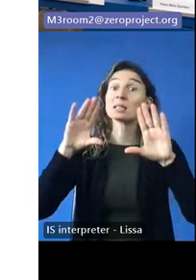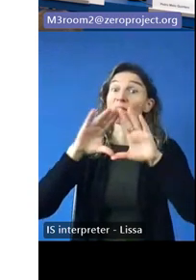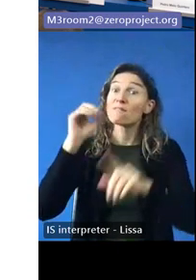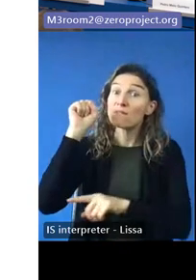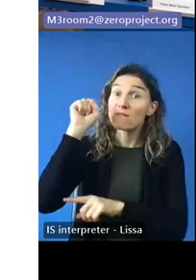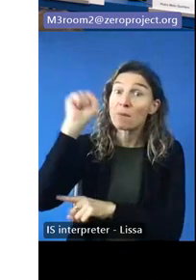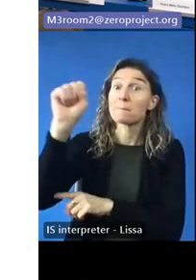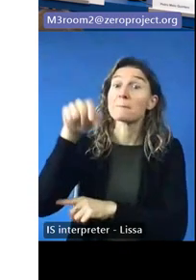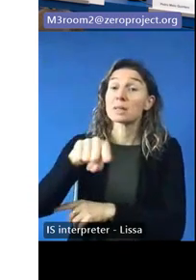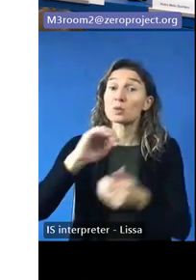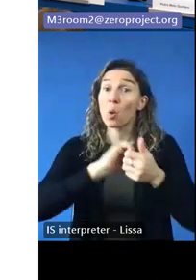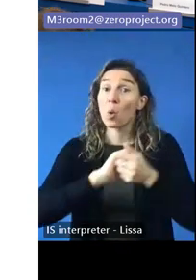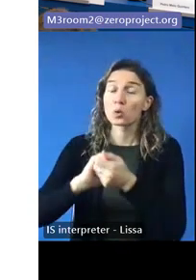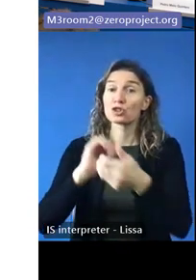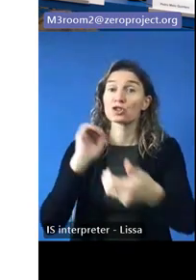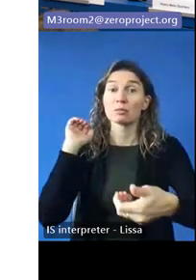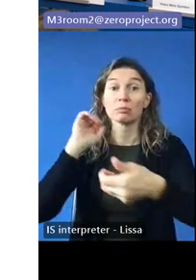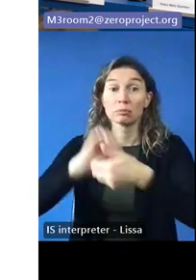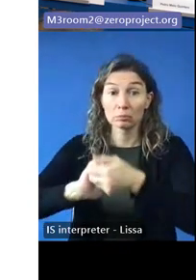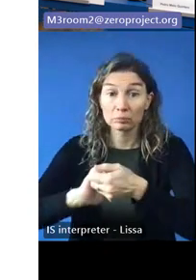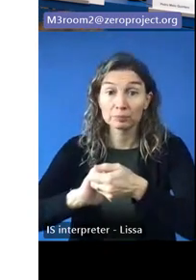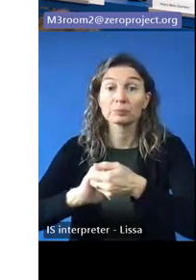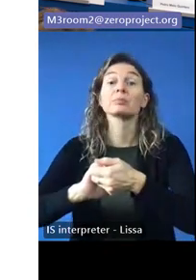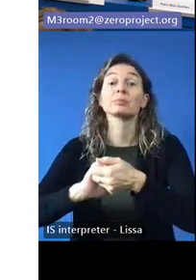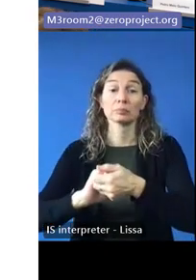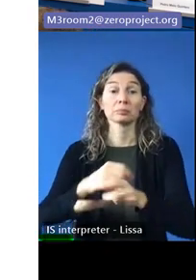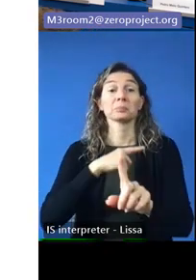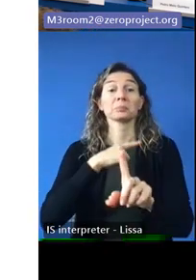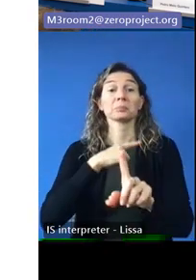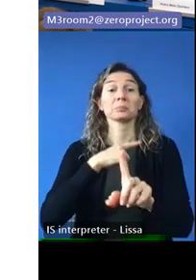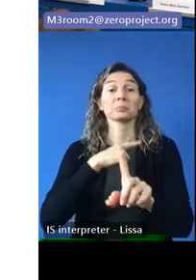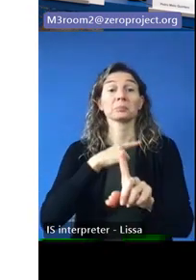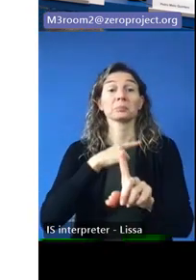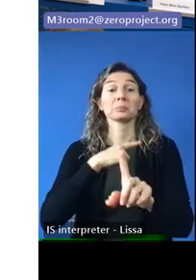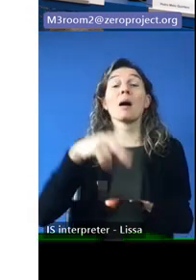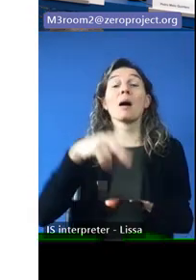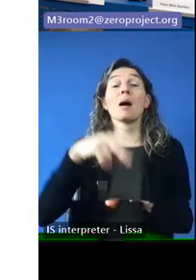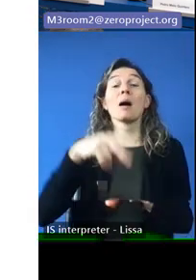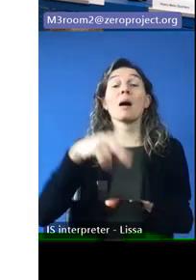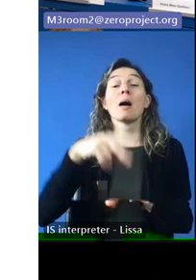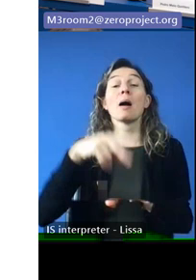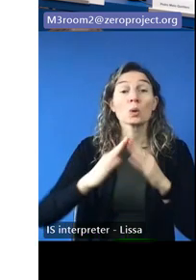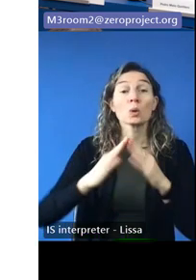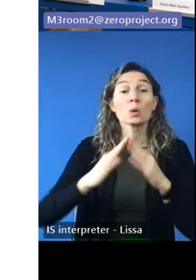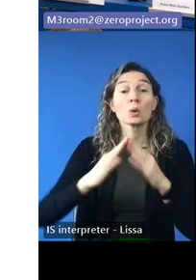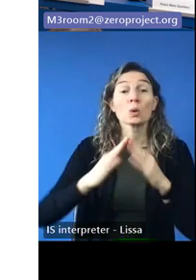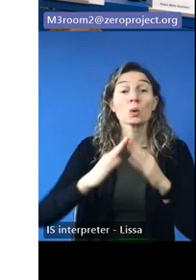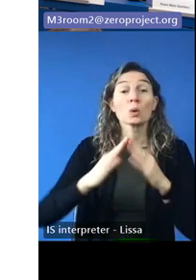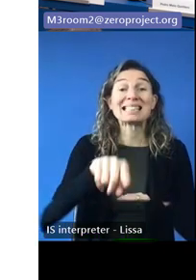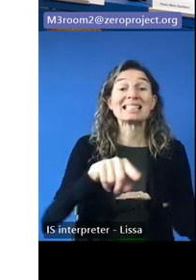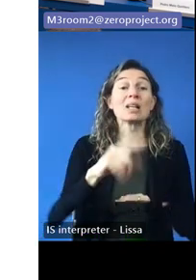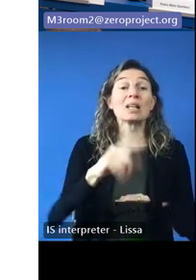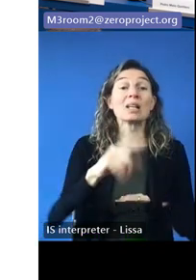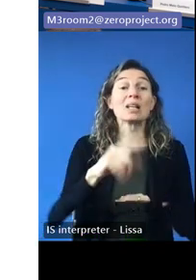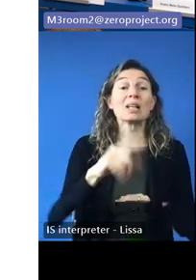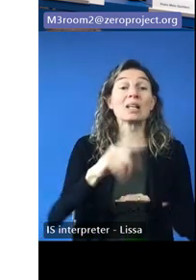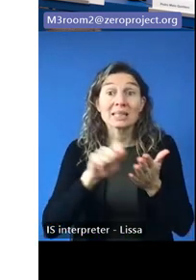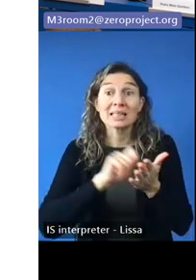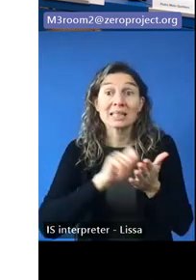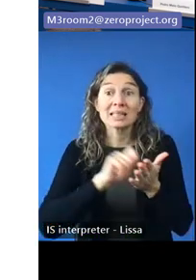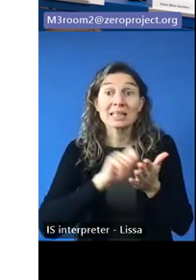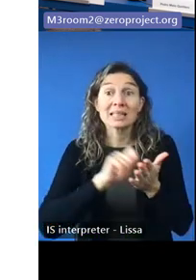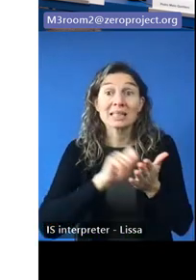We created an attention route with the Mexico City Women's Secretariat to provide timely attention to women with